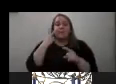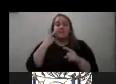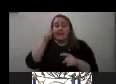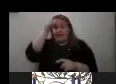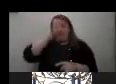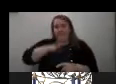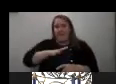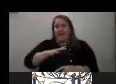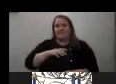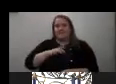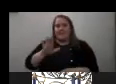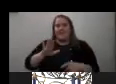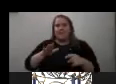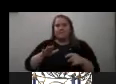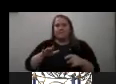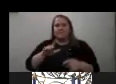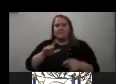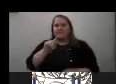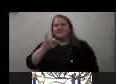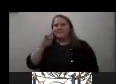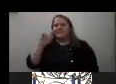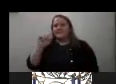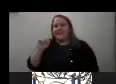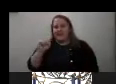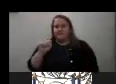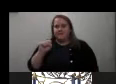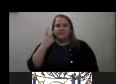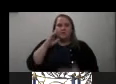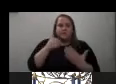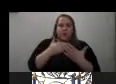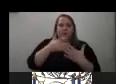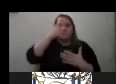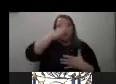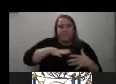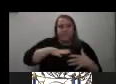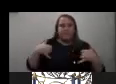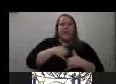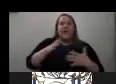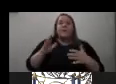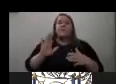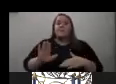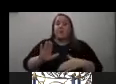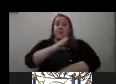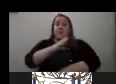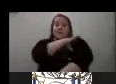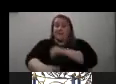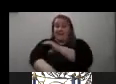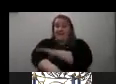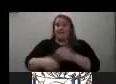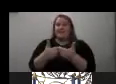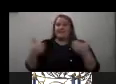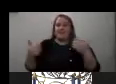the left of the photograph. And there's for all the men's jackets. Their sleeves are separate from their vests. They